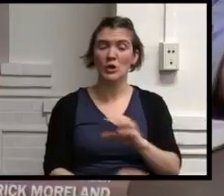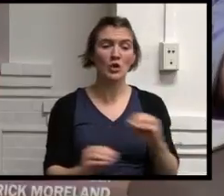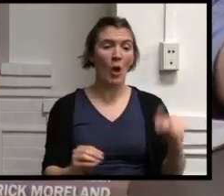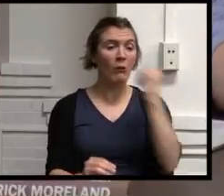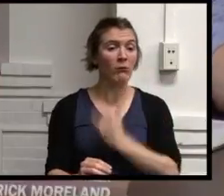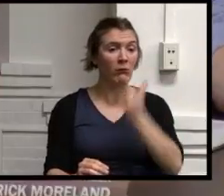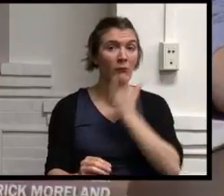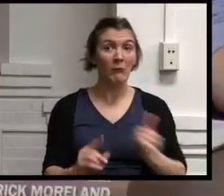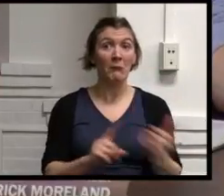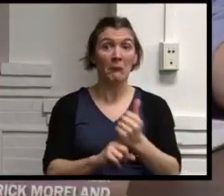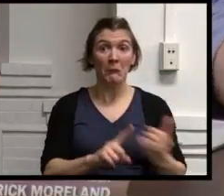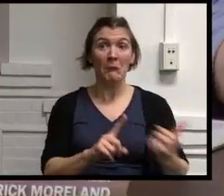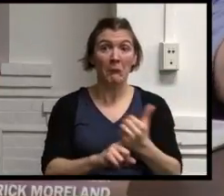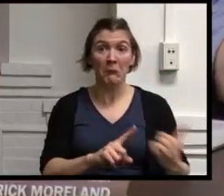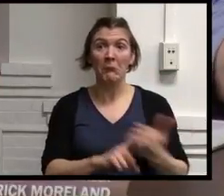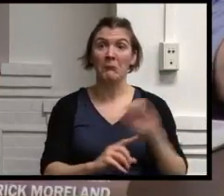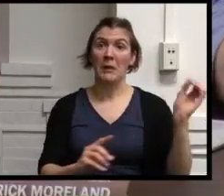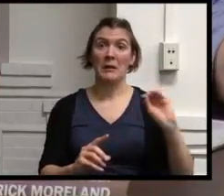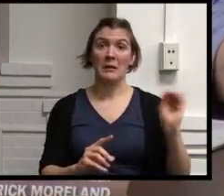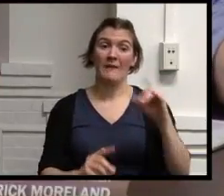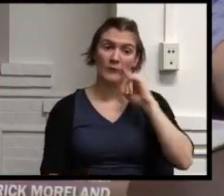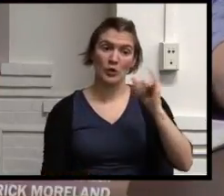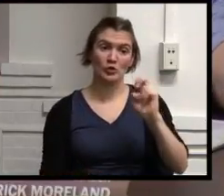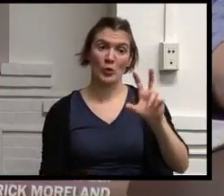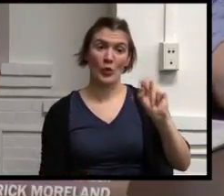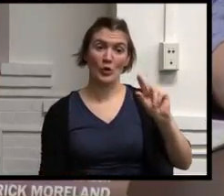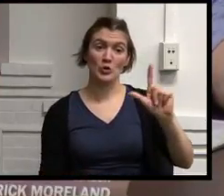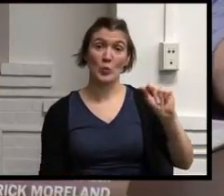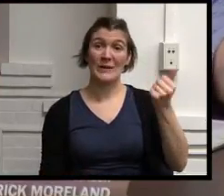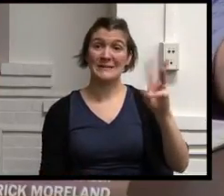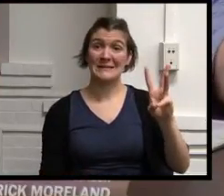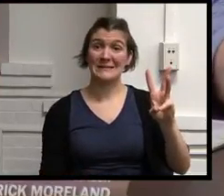findings identified for the year ended June 30, 2016.